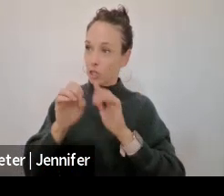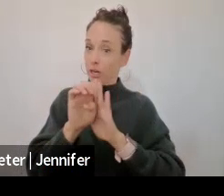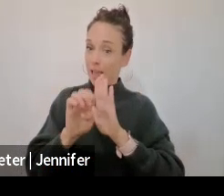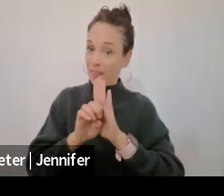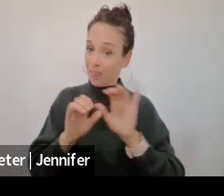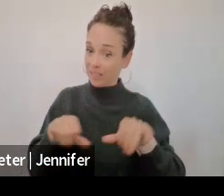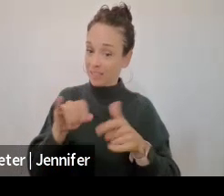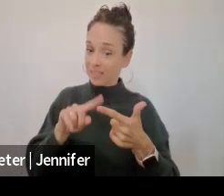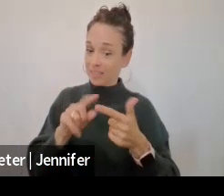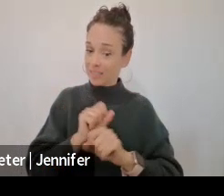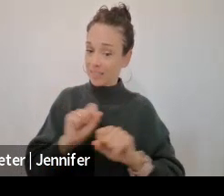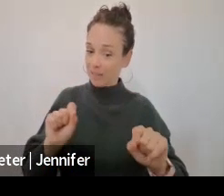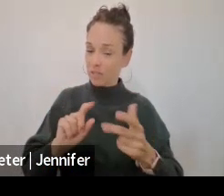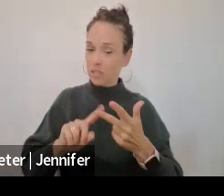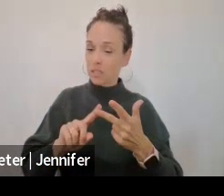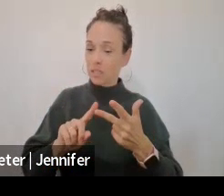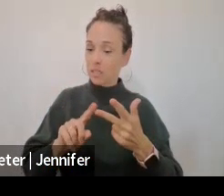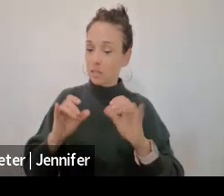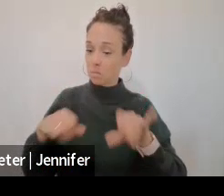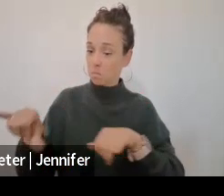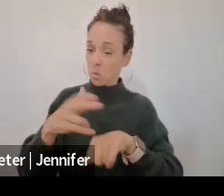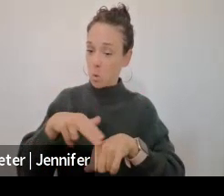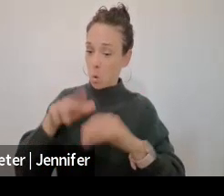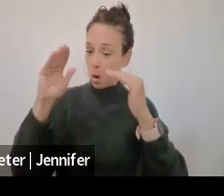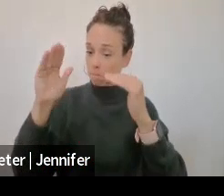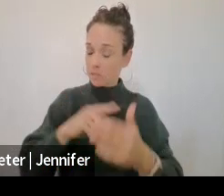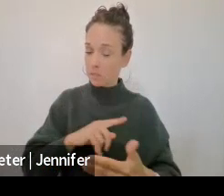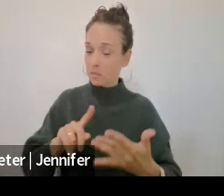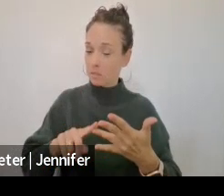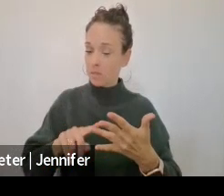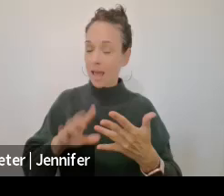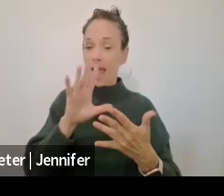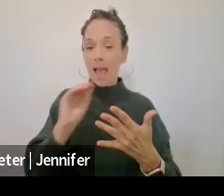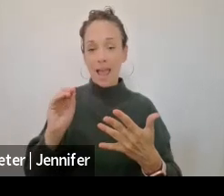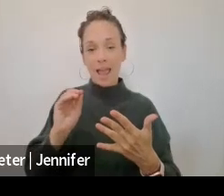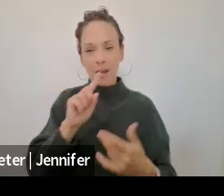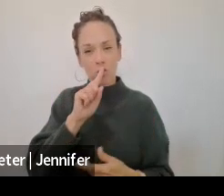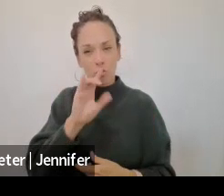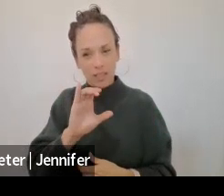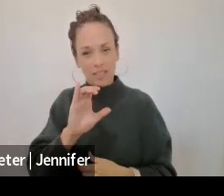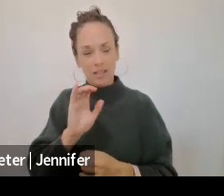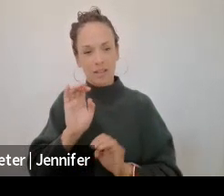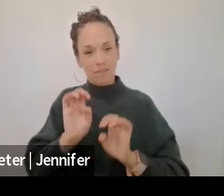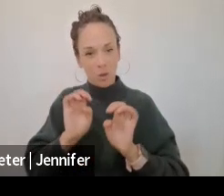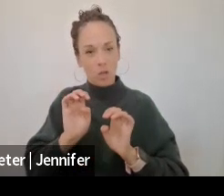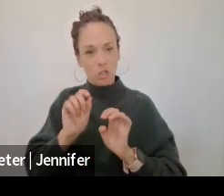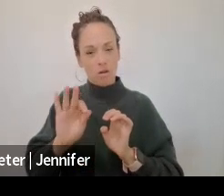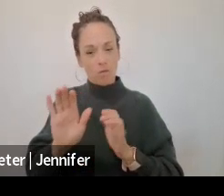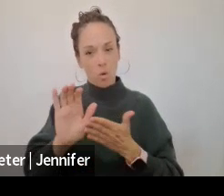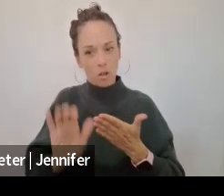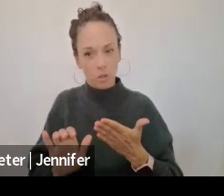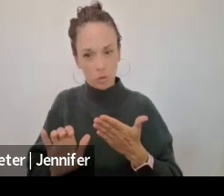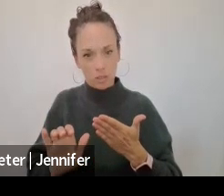safety concerns, social norms, and the realistic evaluation of consequences of our various actions